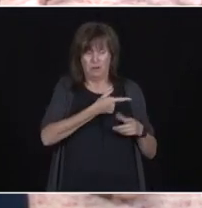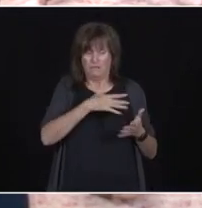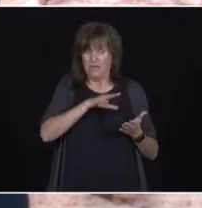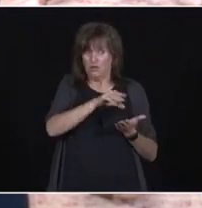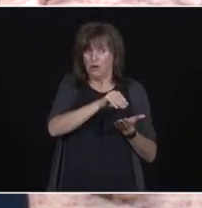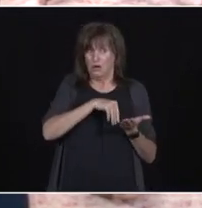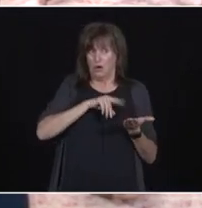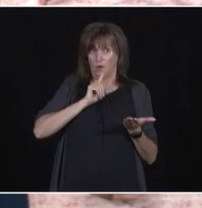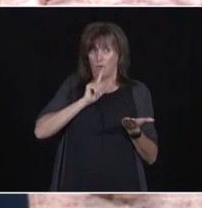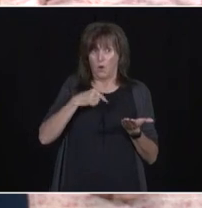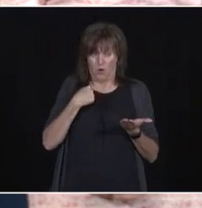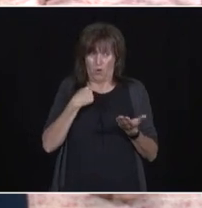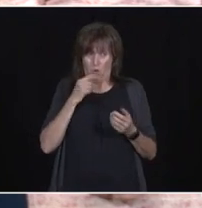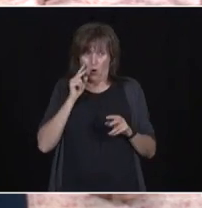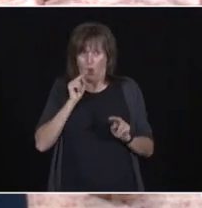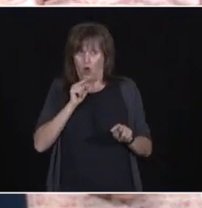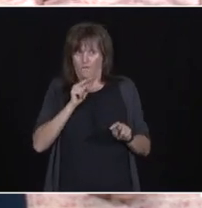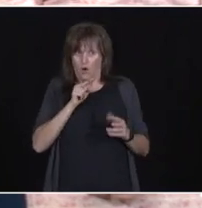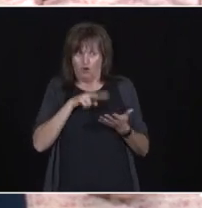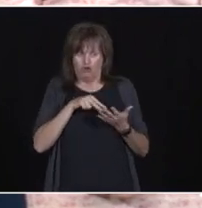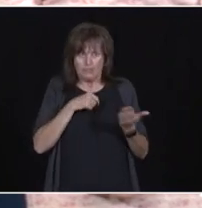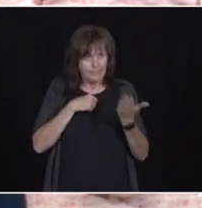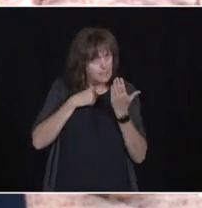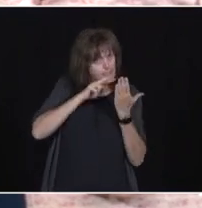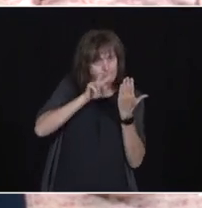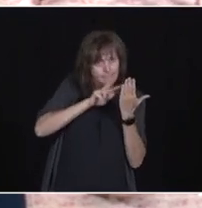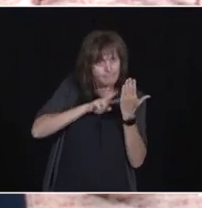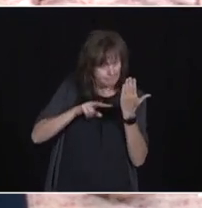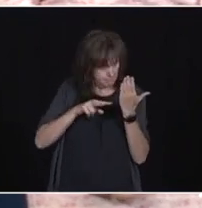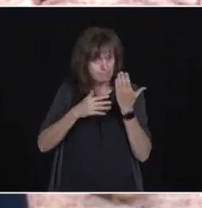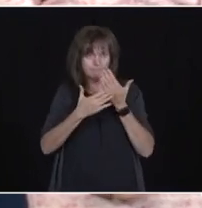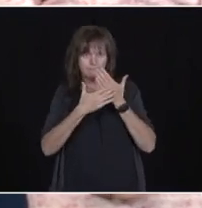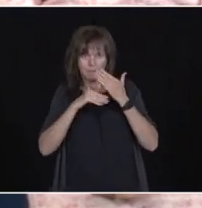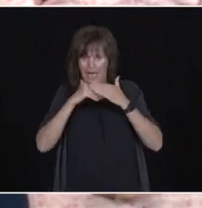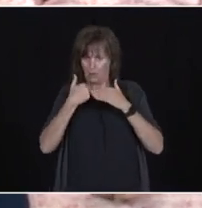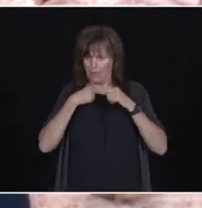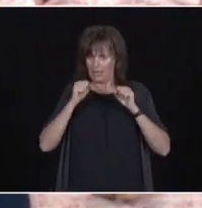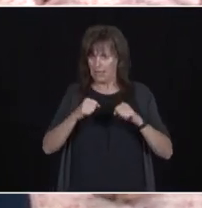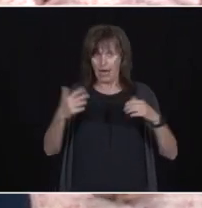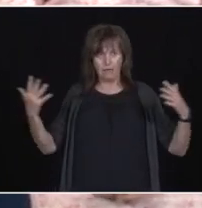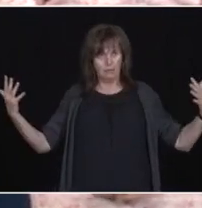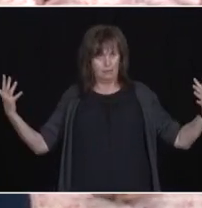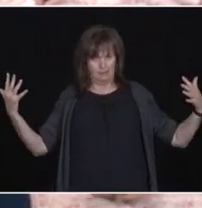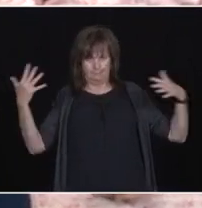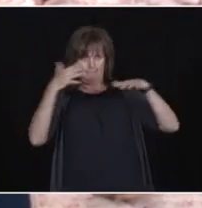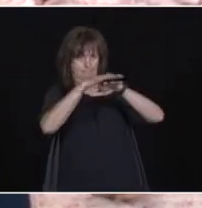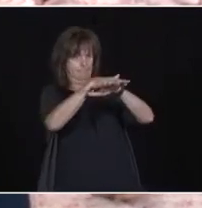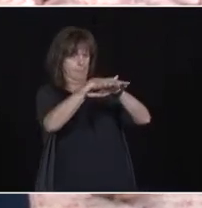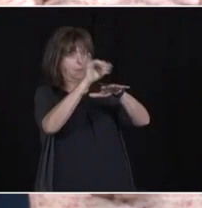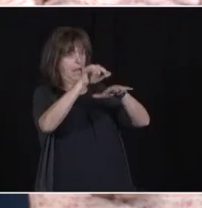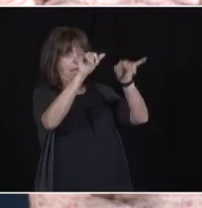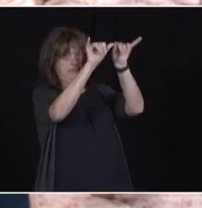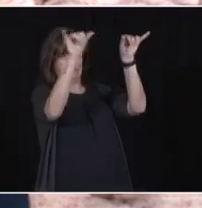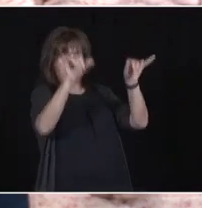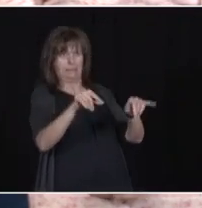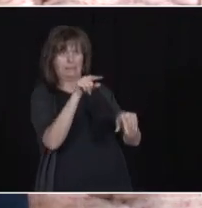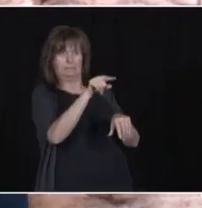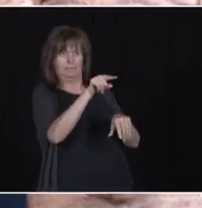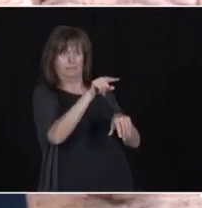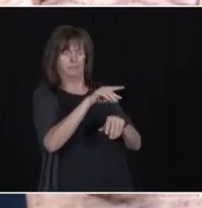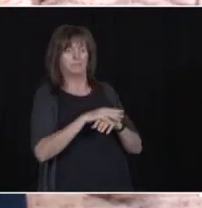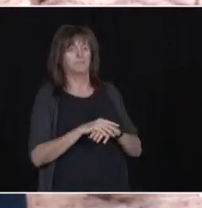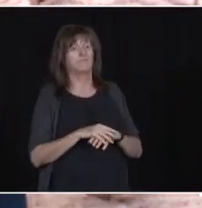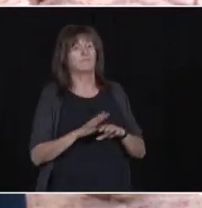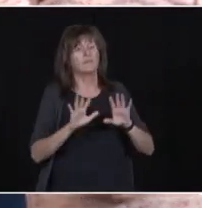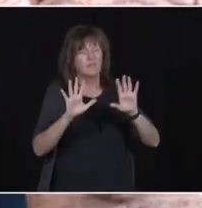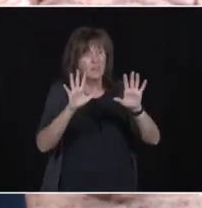we will have to assess the way forward in terms of costing. That all has to be understood first. Thank you. Follow-up? Thank